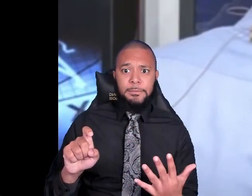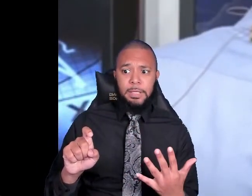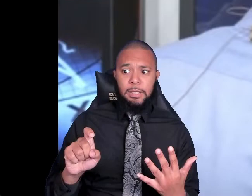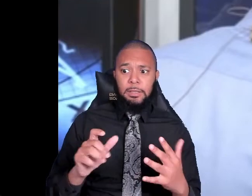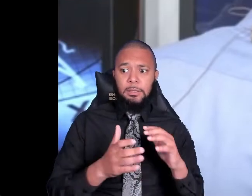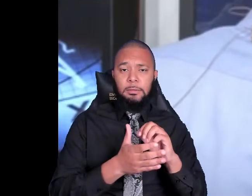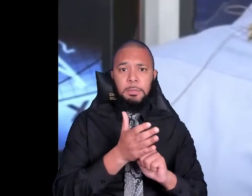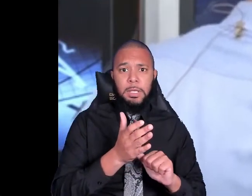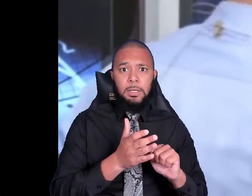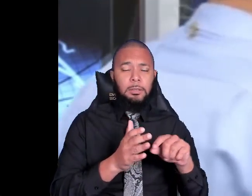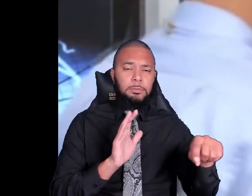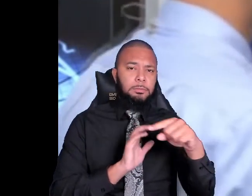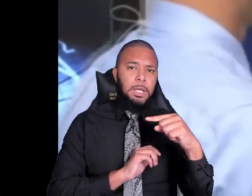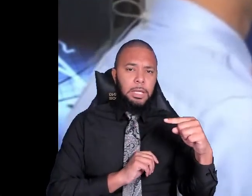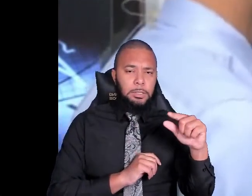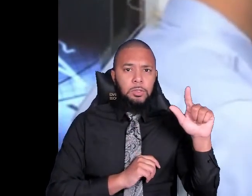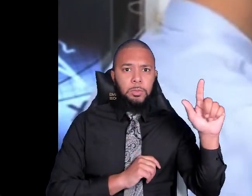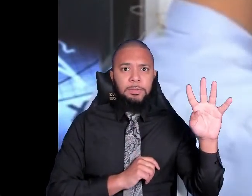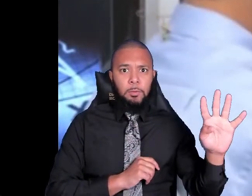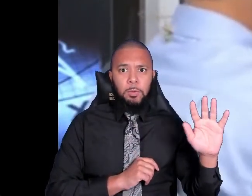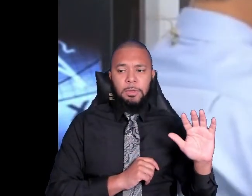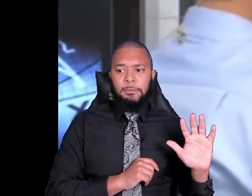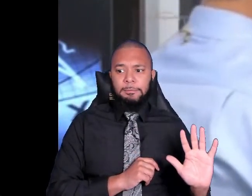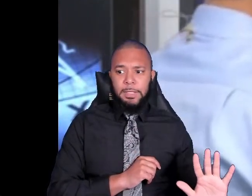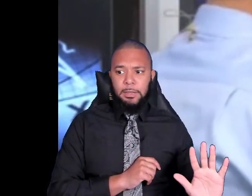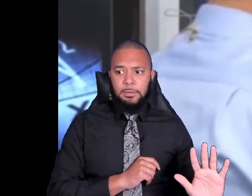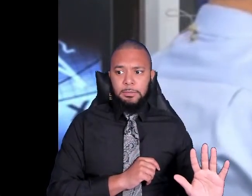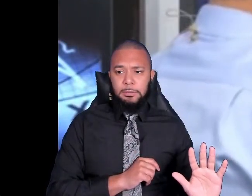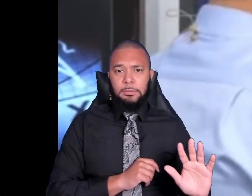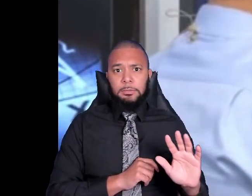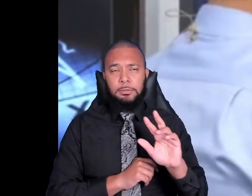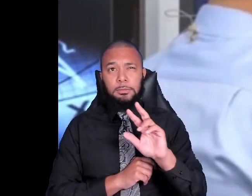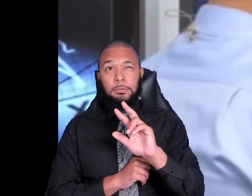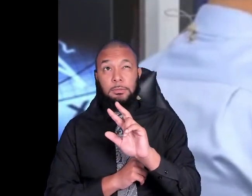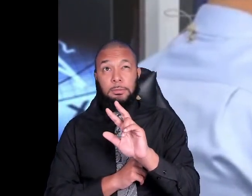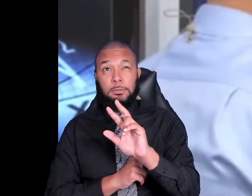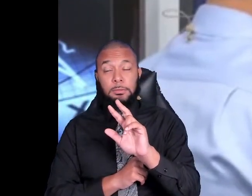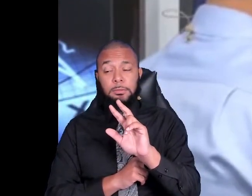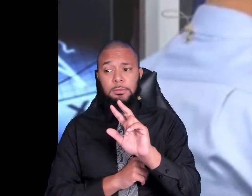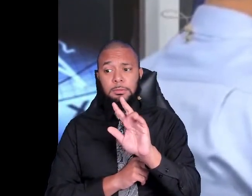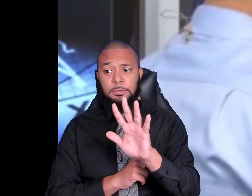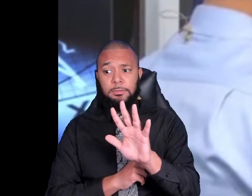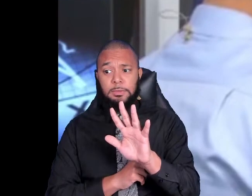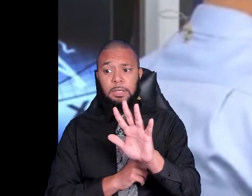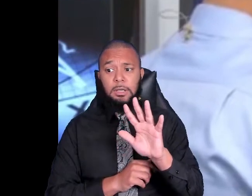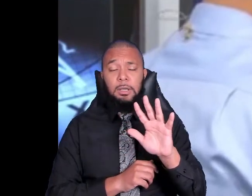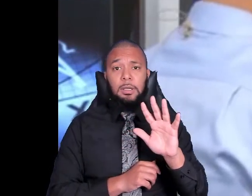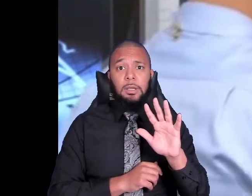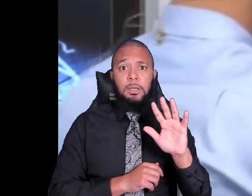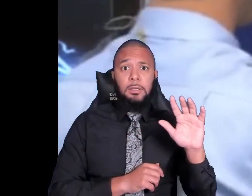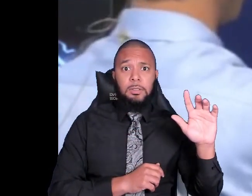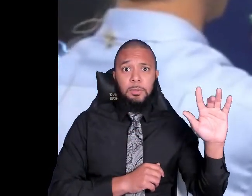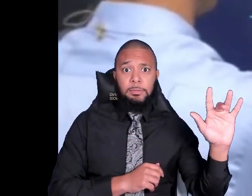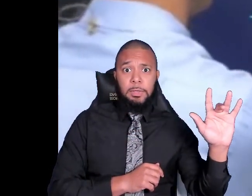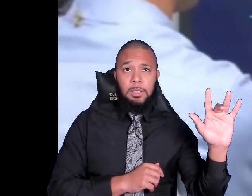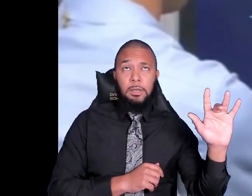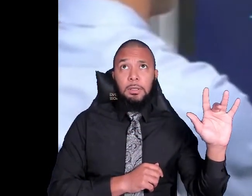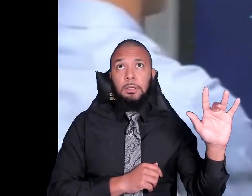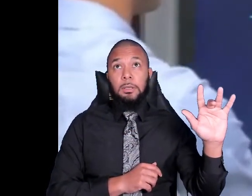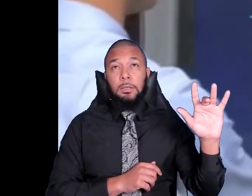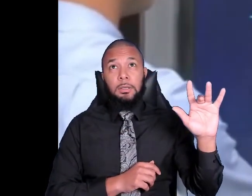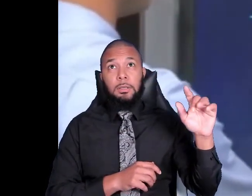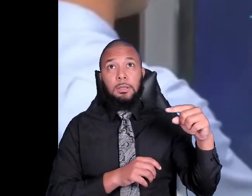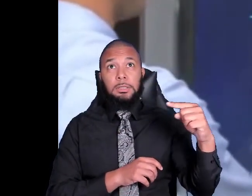24 fifths. All right, 35 fifths minus 24 fifths is 11 fifths.